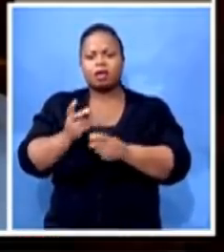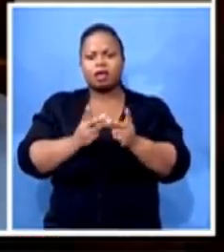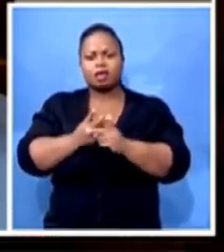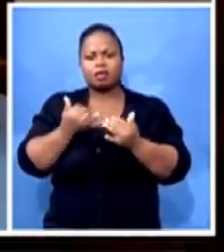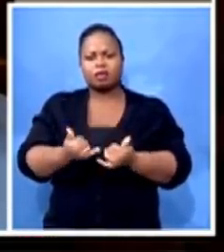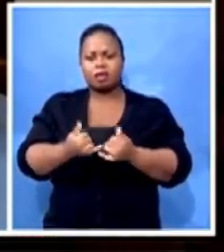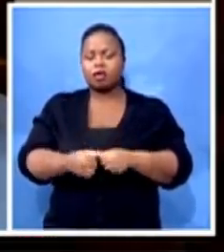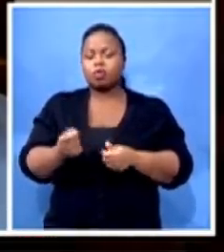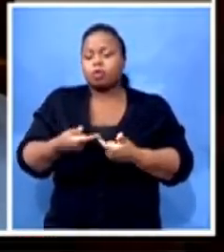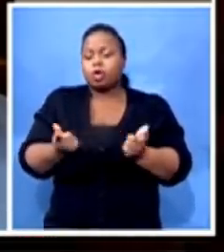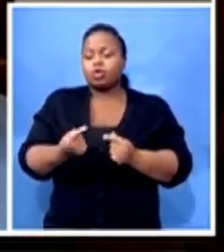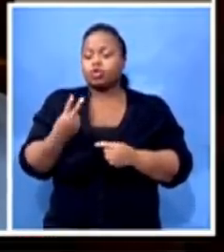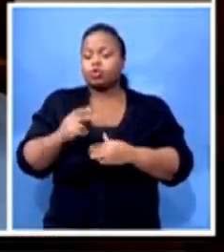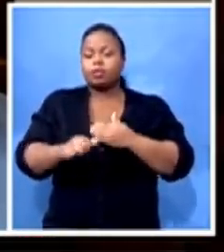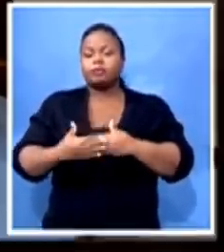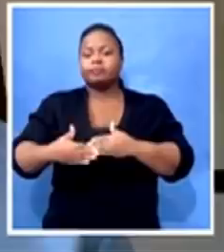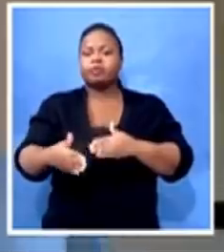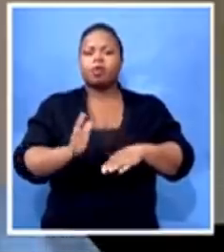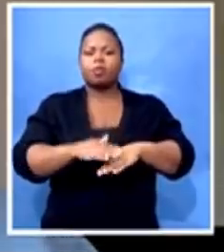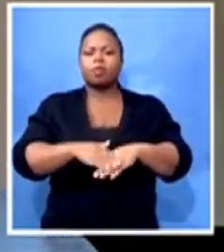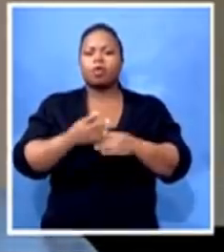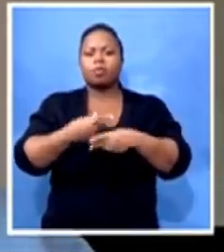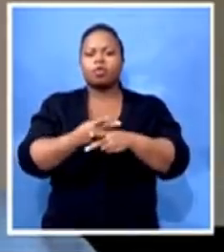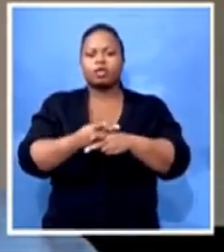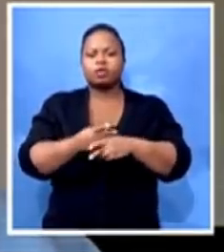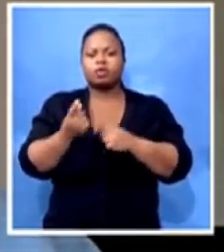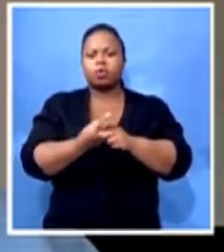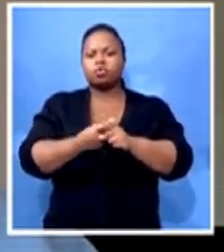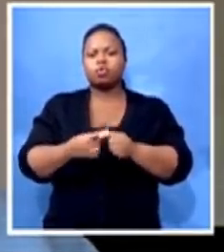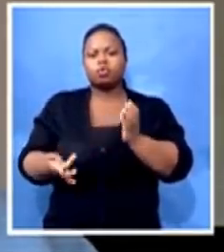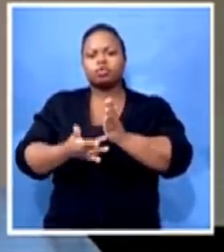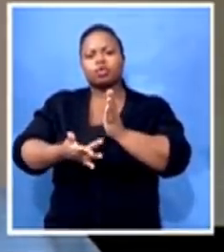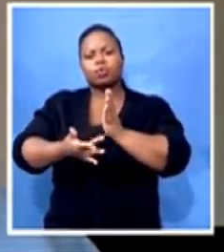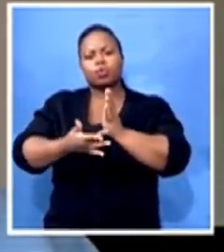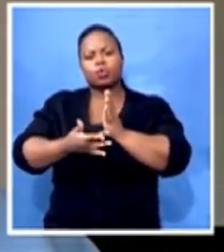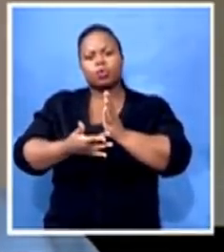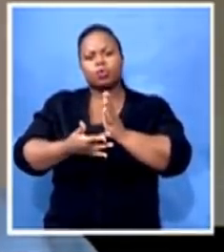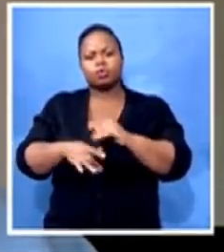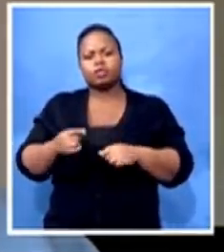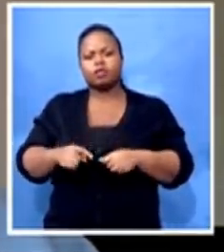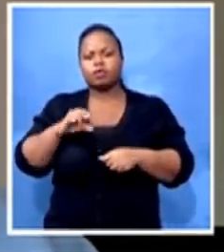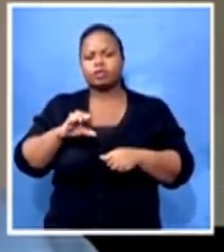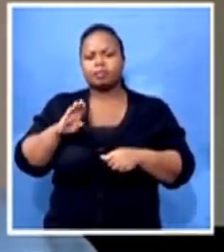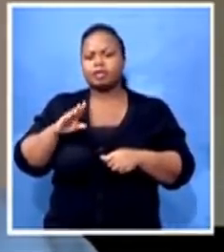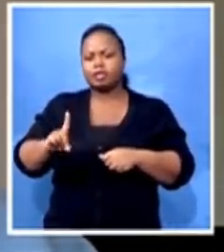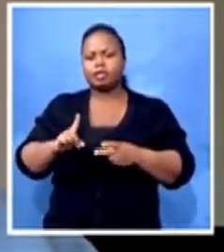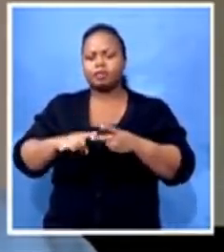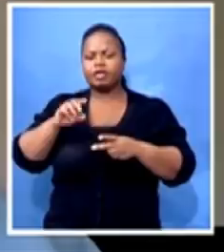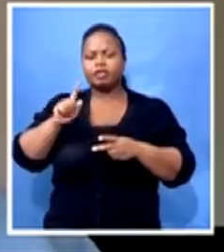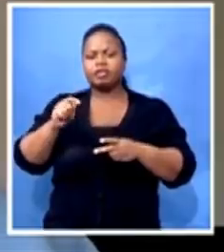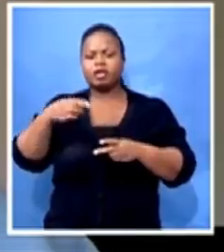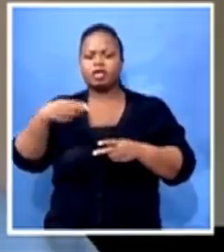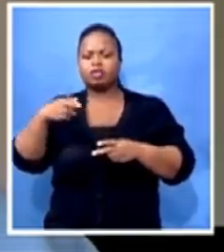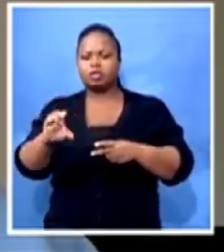that are based on nanotechnology for CBD, THC, which is what the world is still struggling